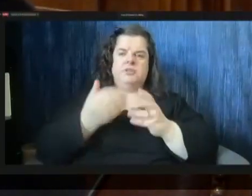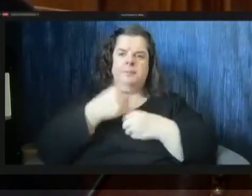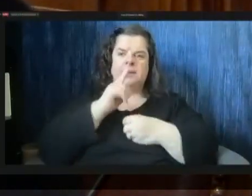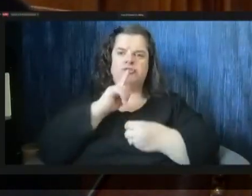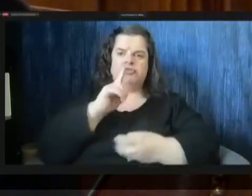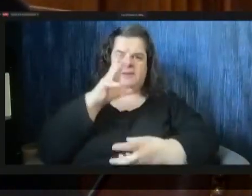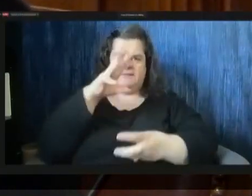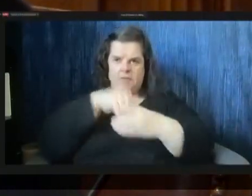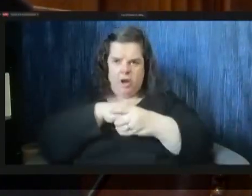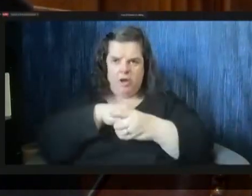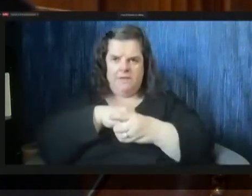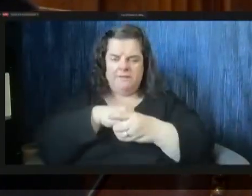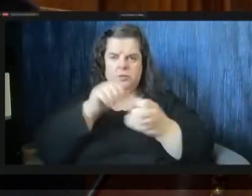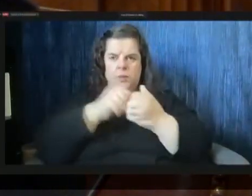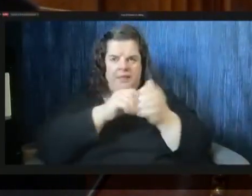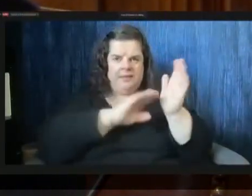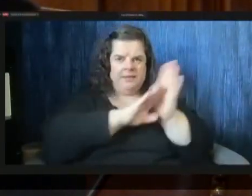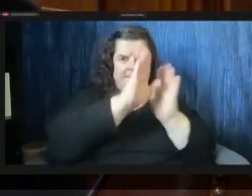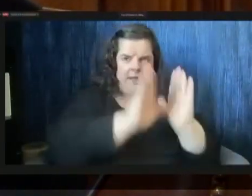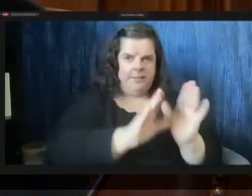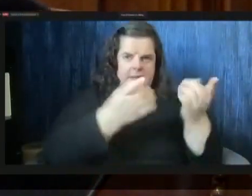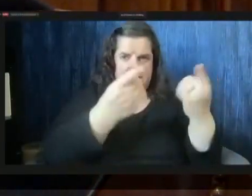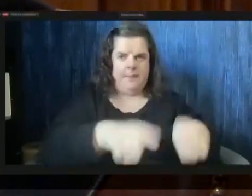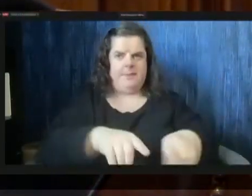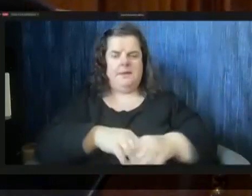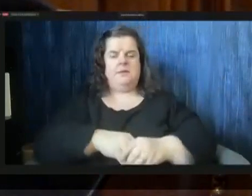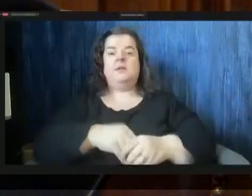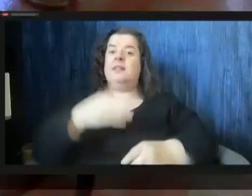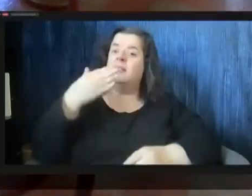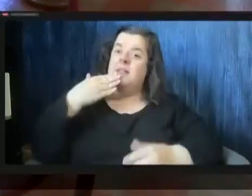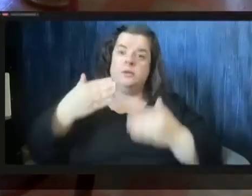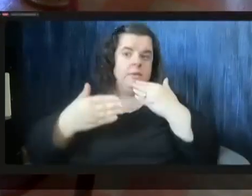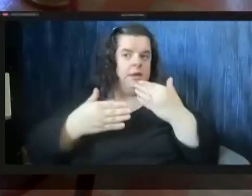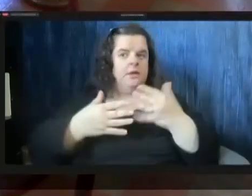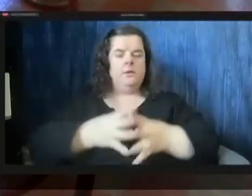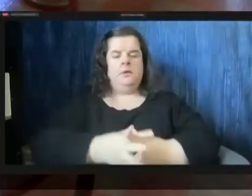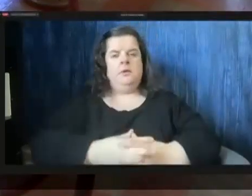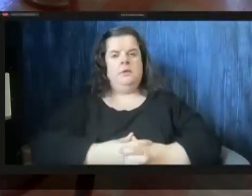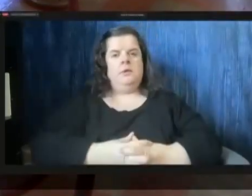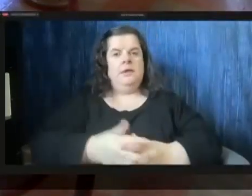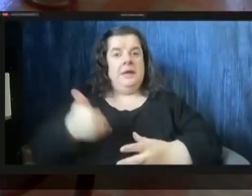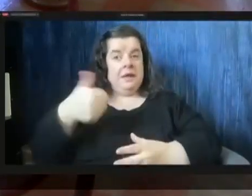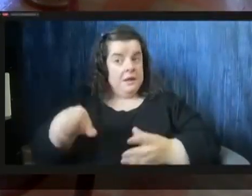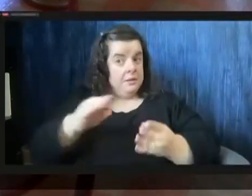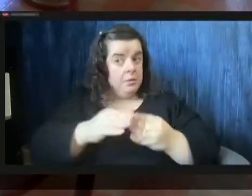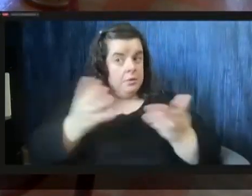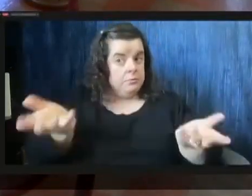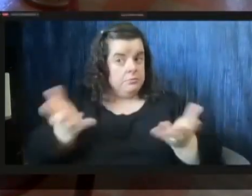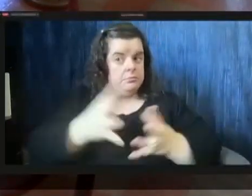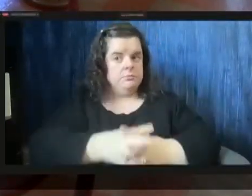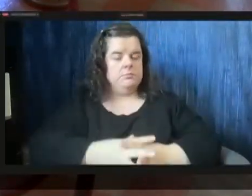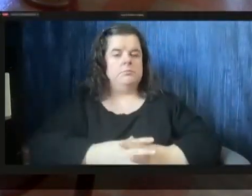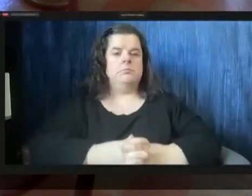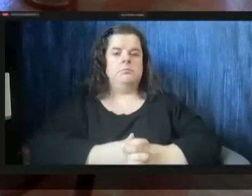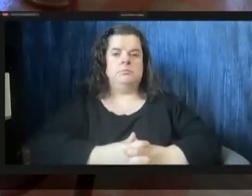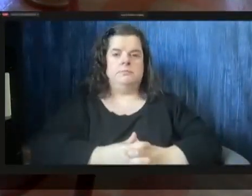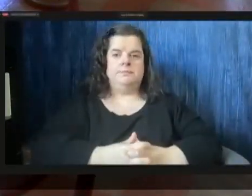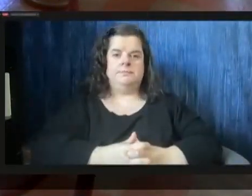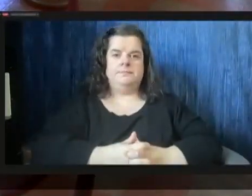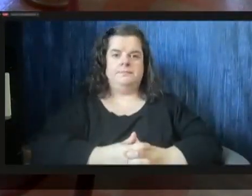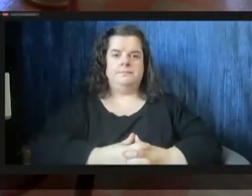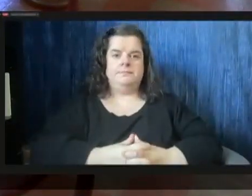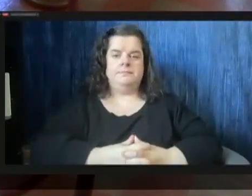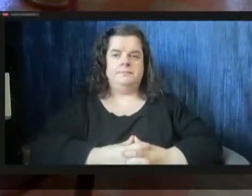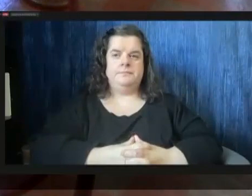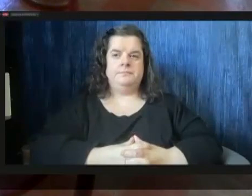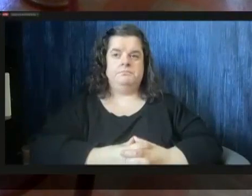development. Thank you. Thank you. Thank you. Anything else, Councilman? Councilman, do you have anything? I don't